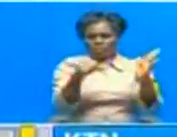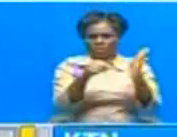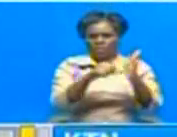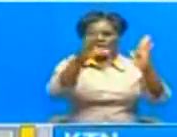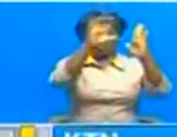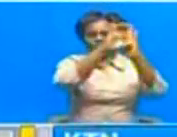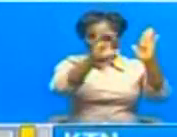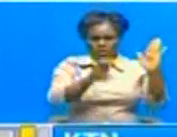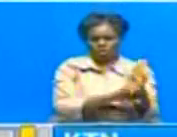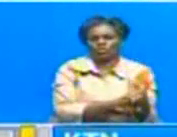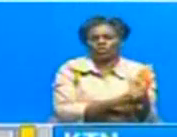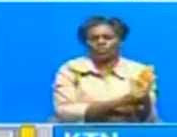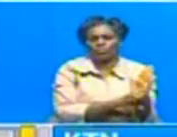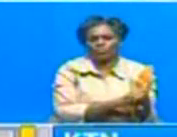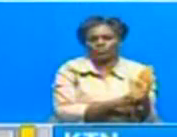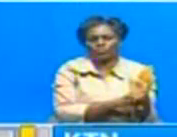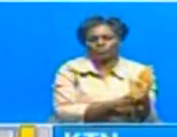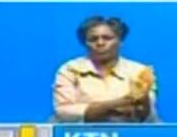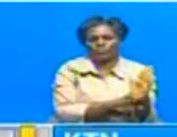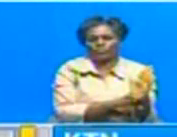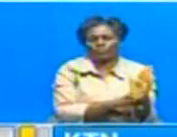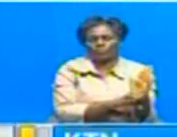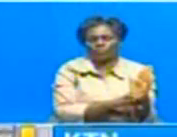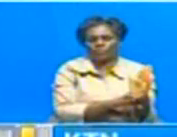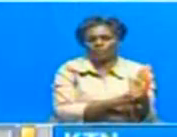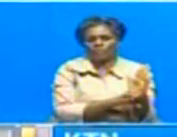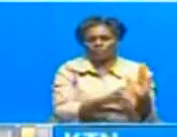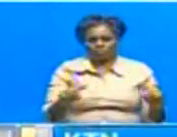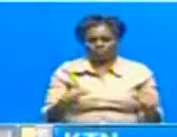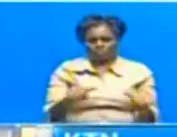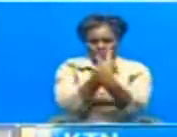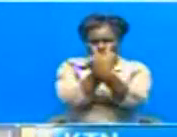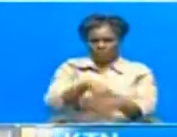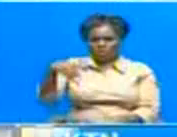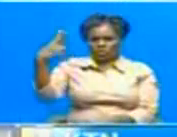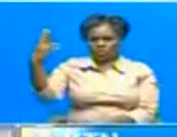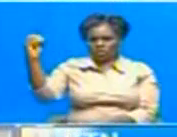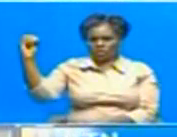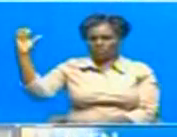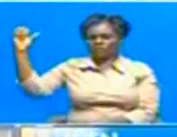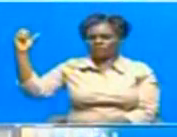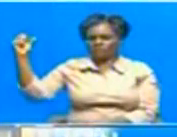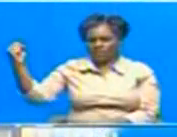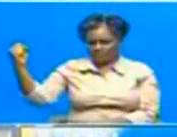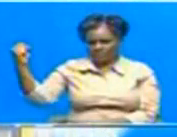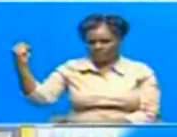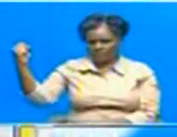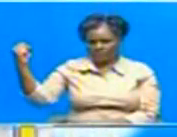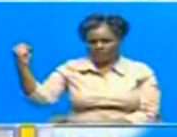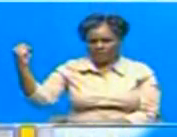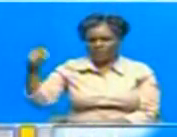and constitution. And that's why we parted ways in 2005, when he fired